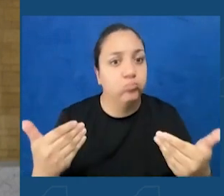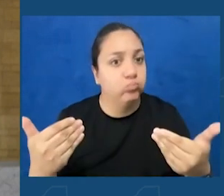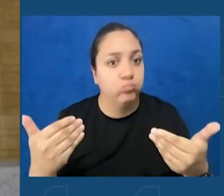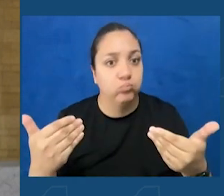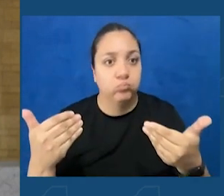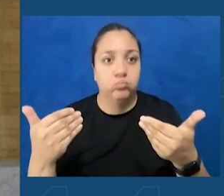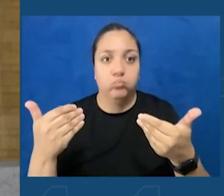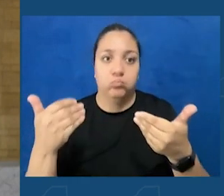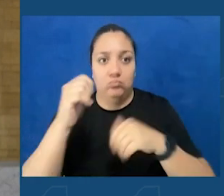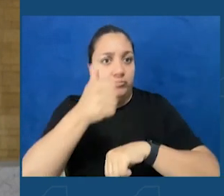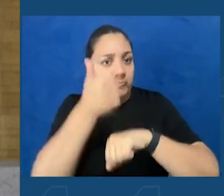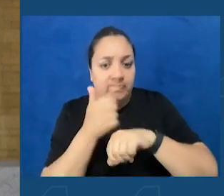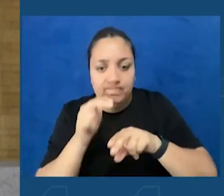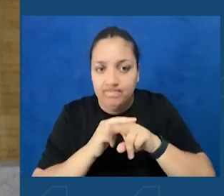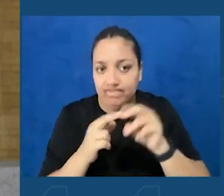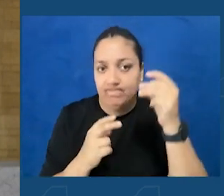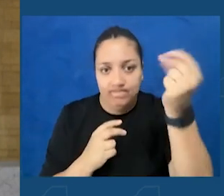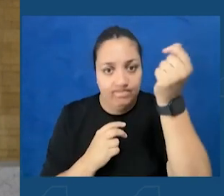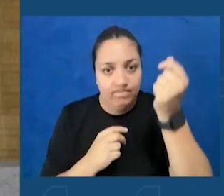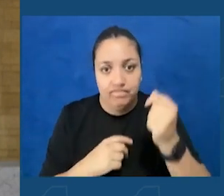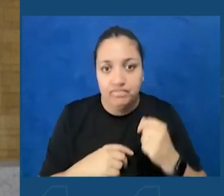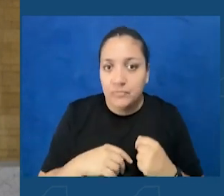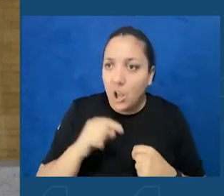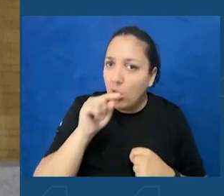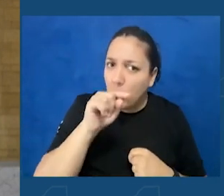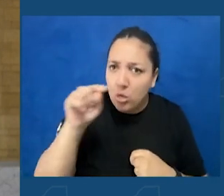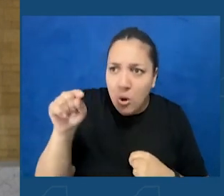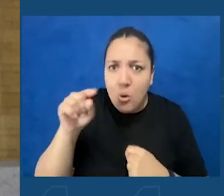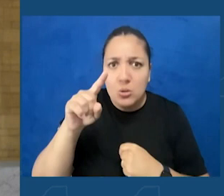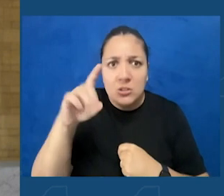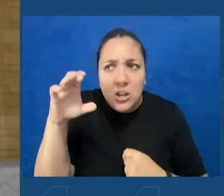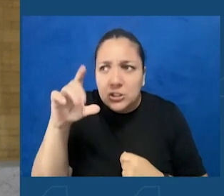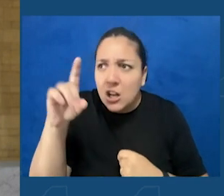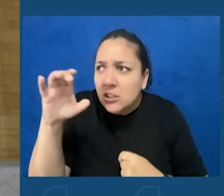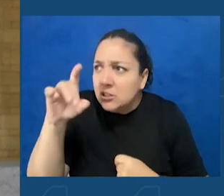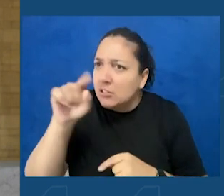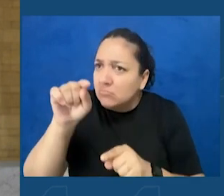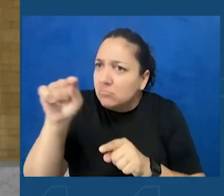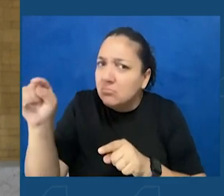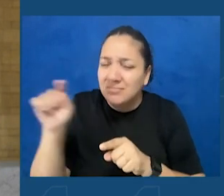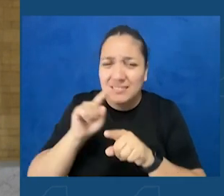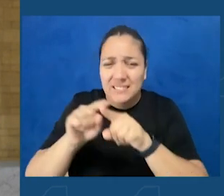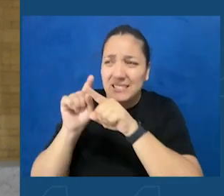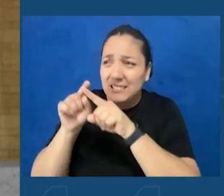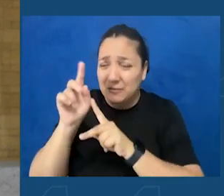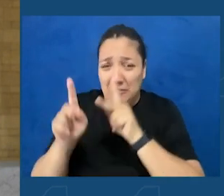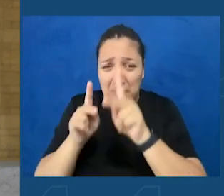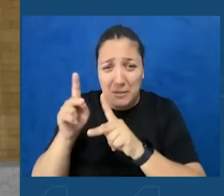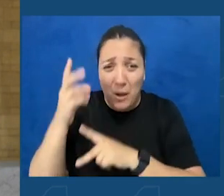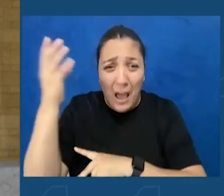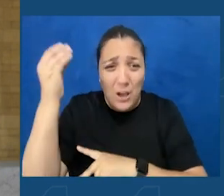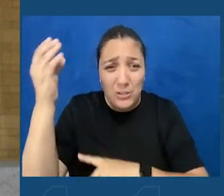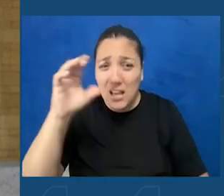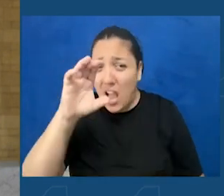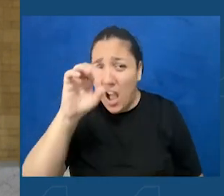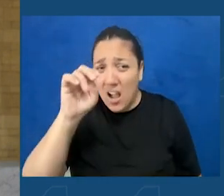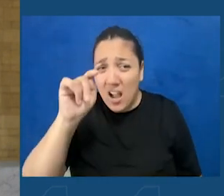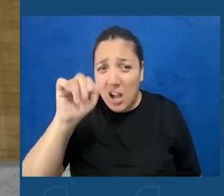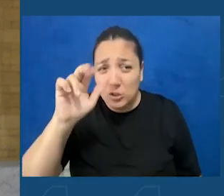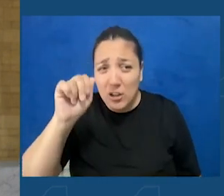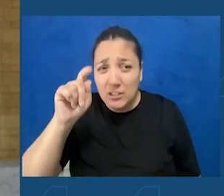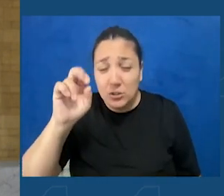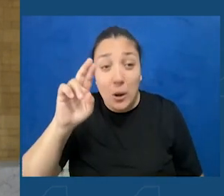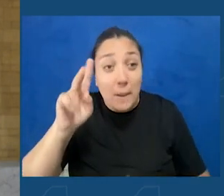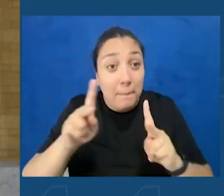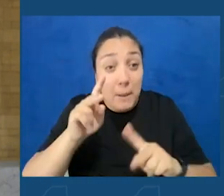North workers, the MTA construction development team, outside contractors. People worked all through the night and all through the